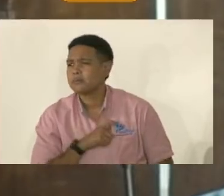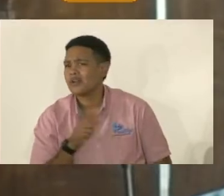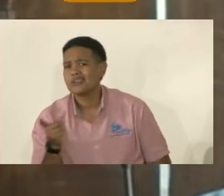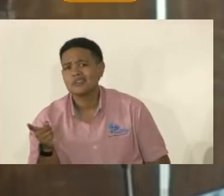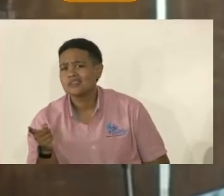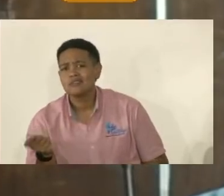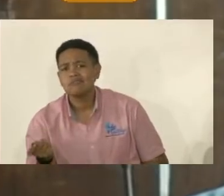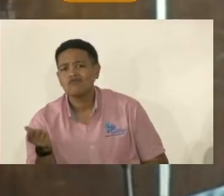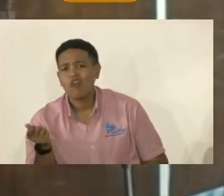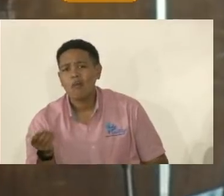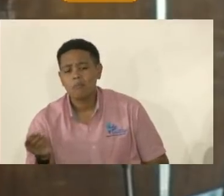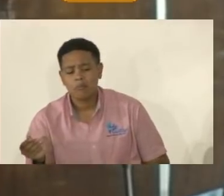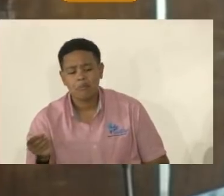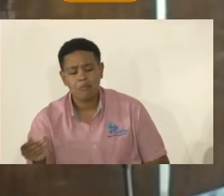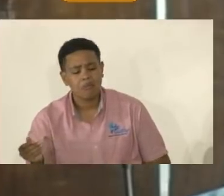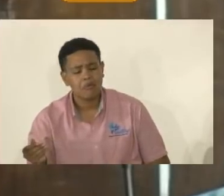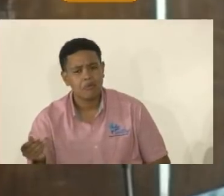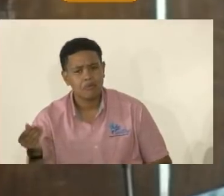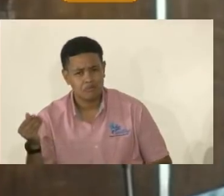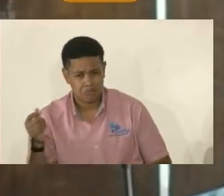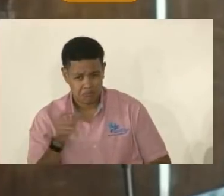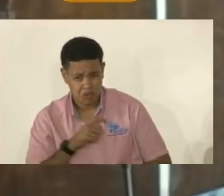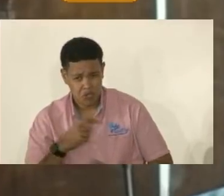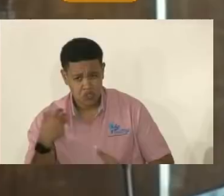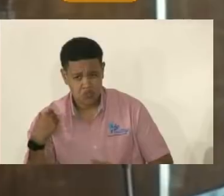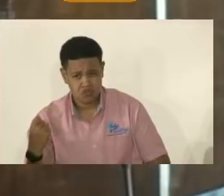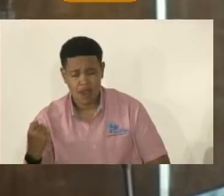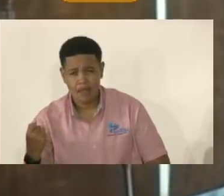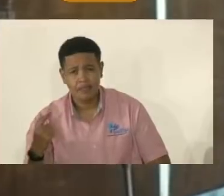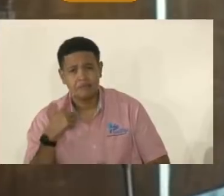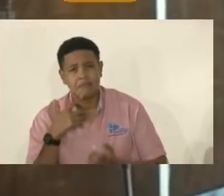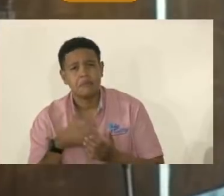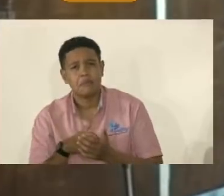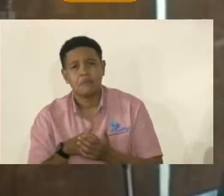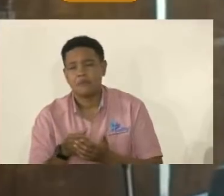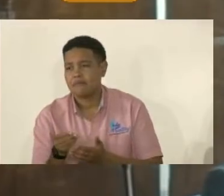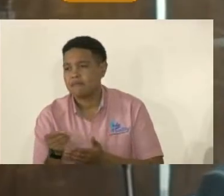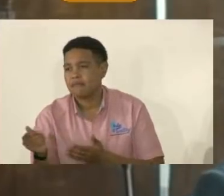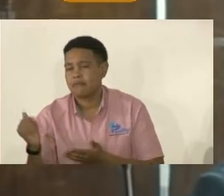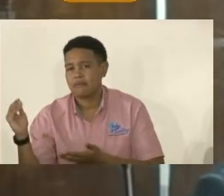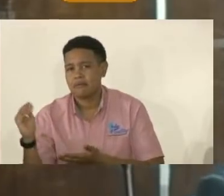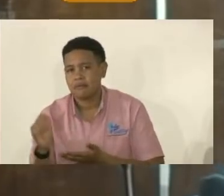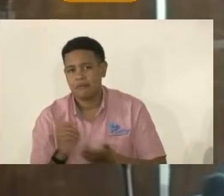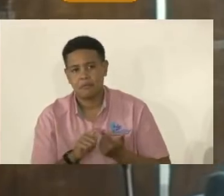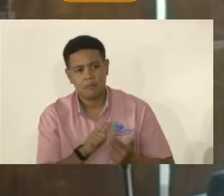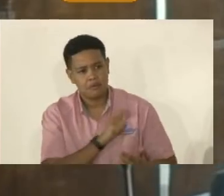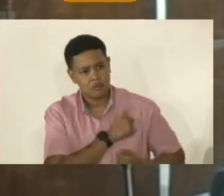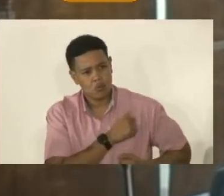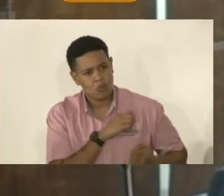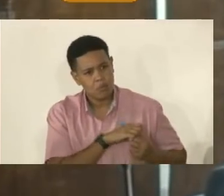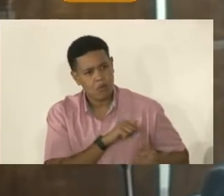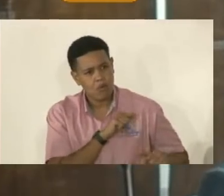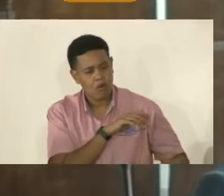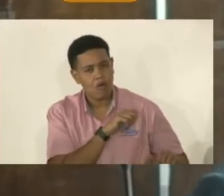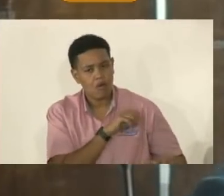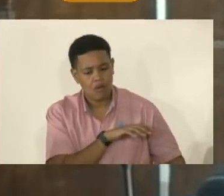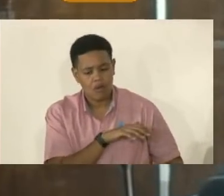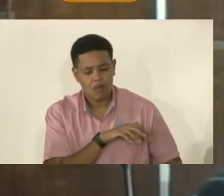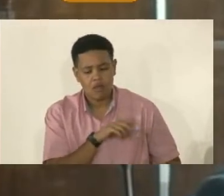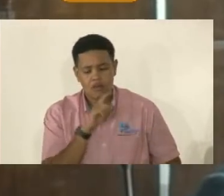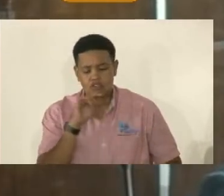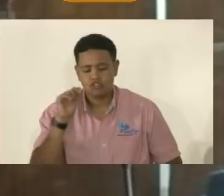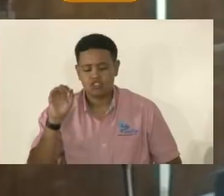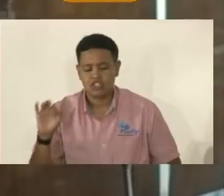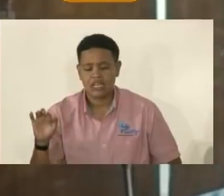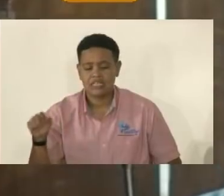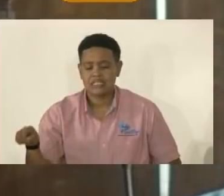correspondingly increasing the strength or the capacity of the constabulary force, treating the JSCF in many ways